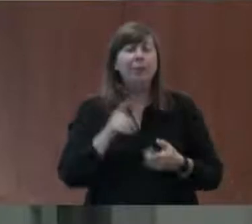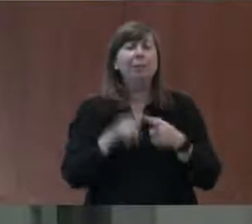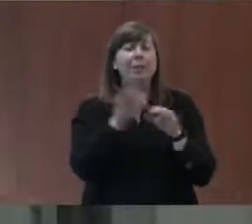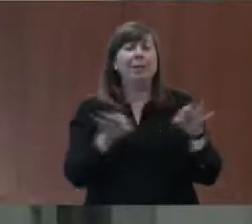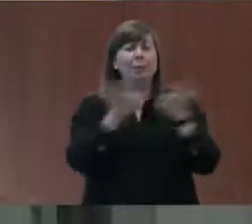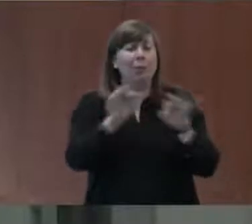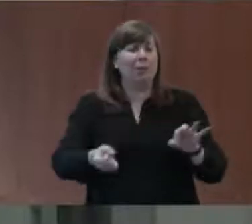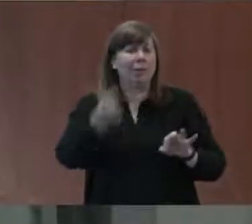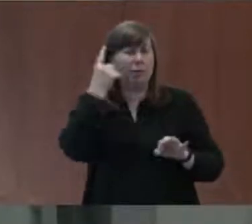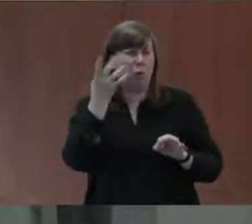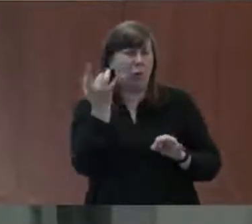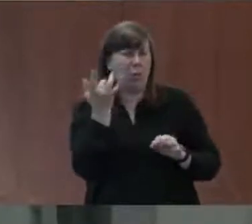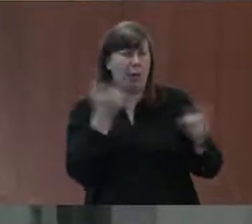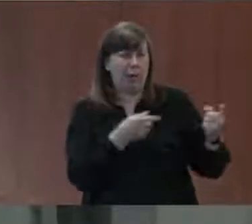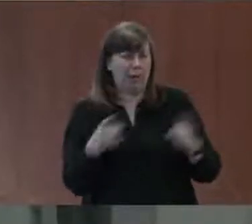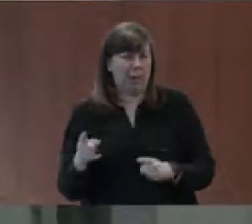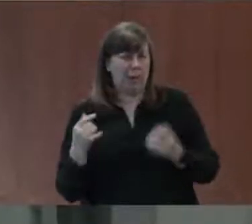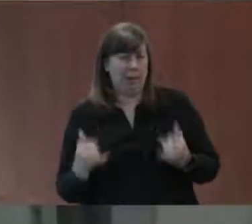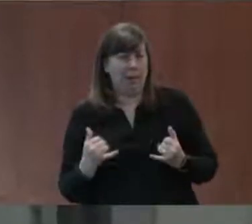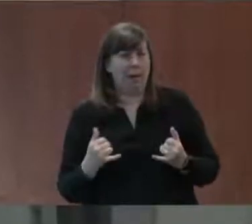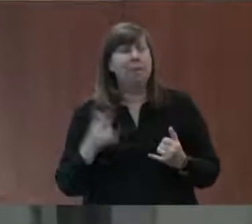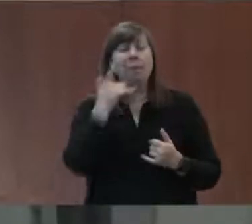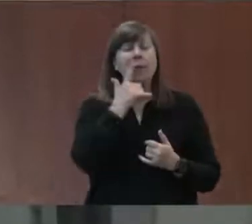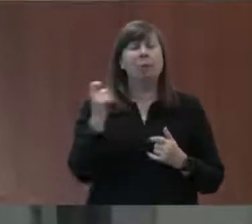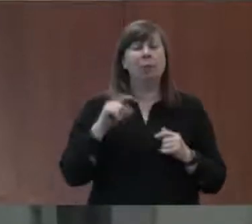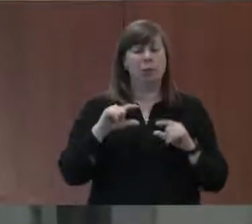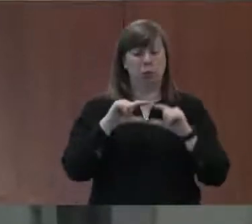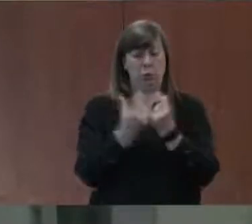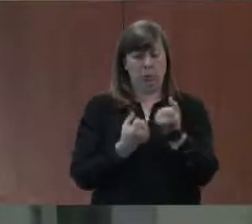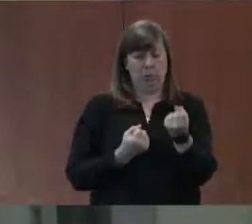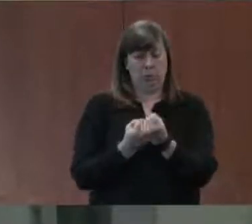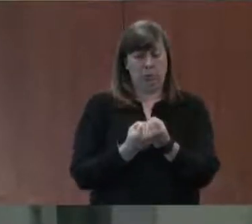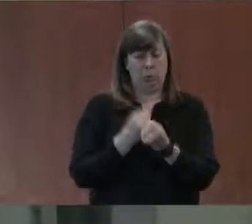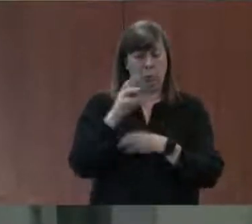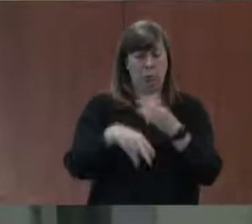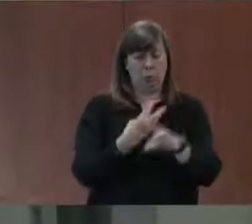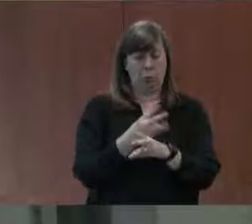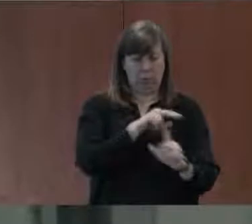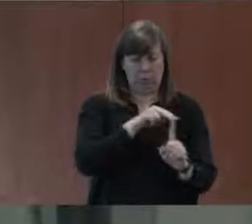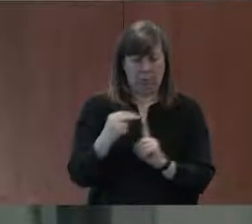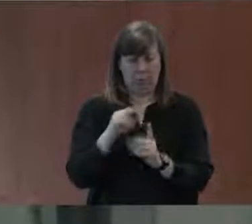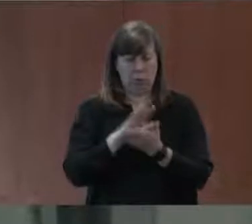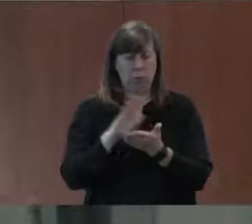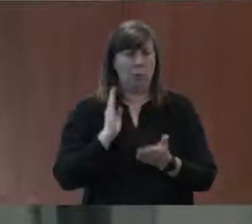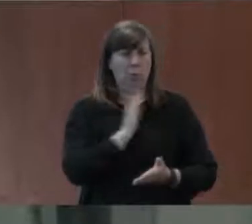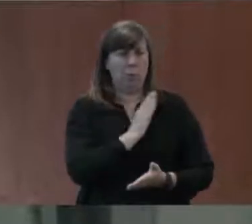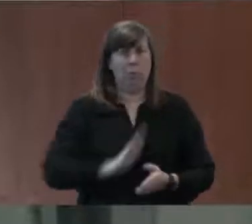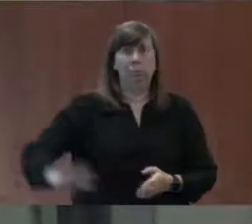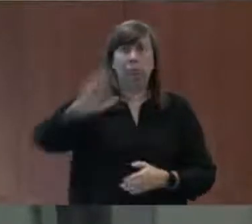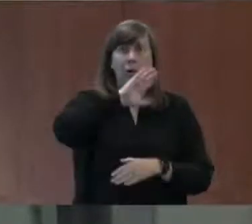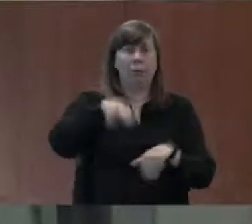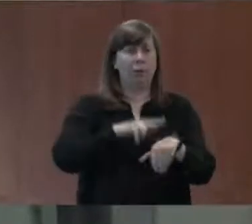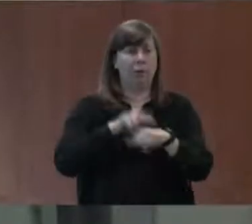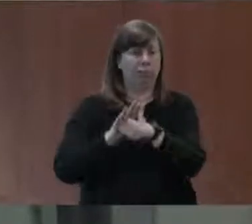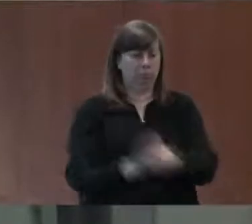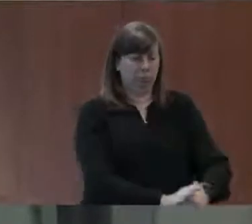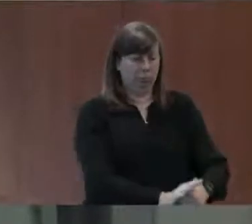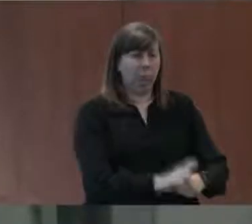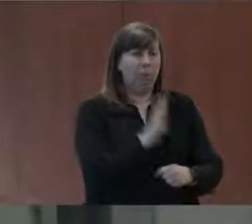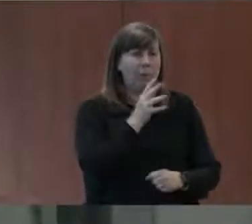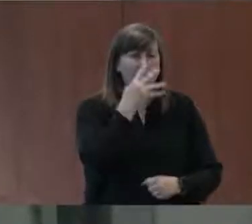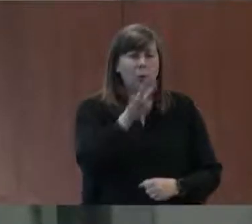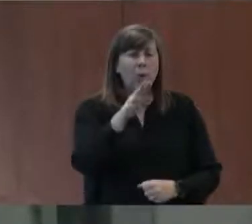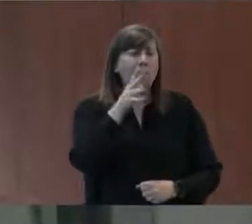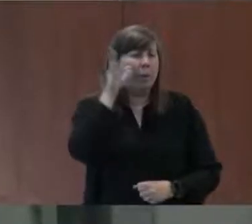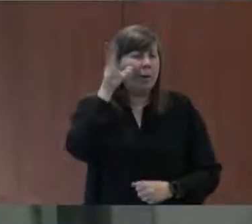important to understand why this is happening now, and it is because the groups that support this worldview saw how school boards around our nation suppressed and ignored parents